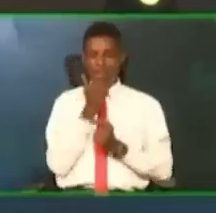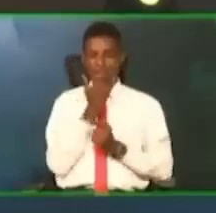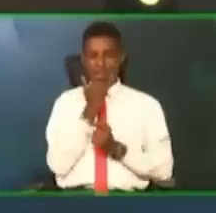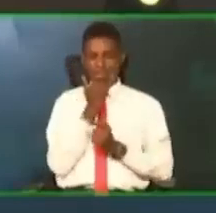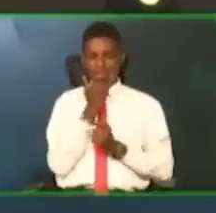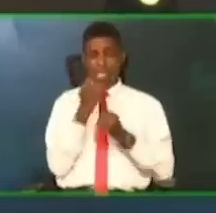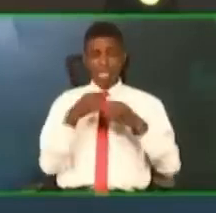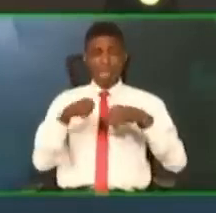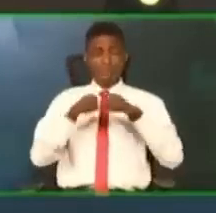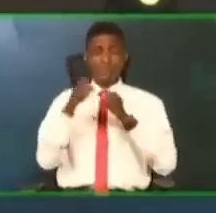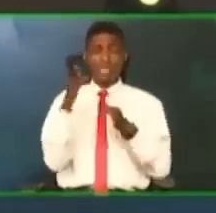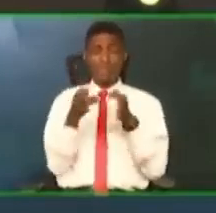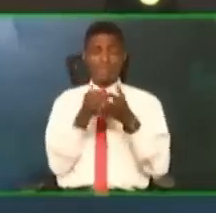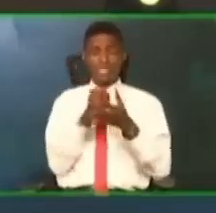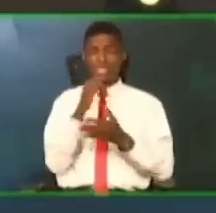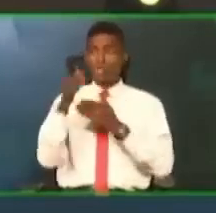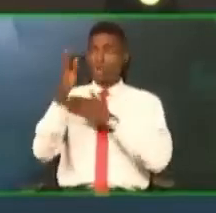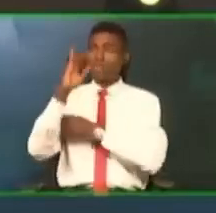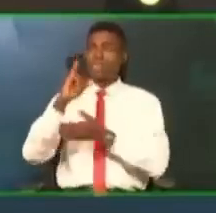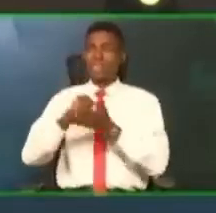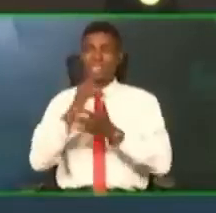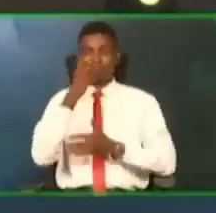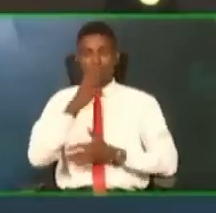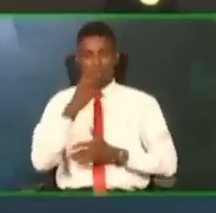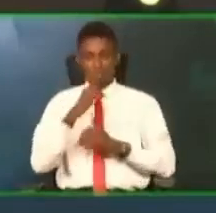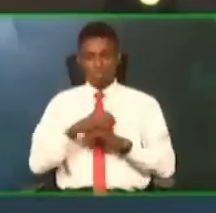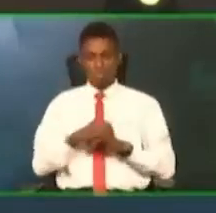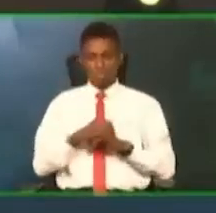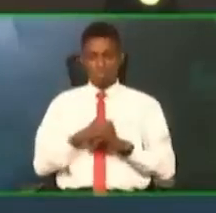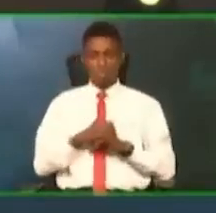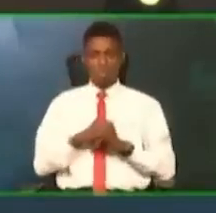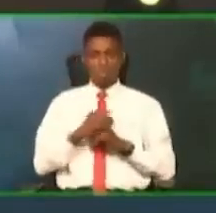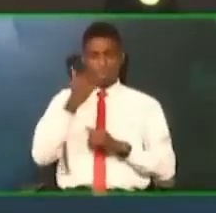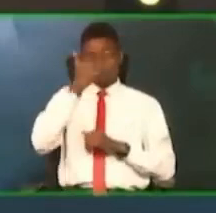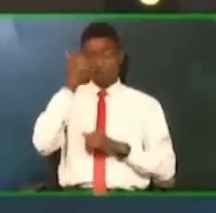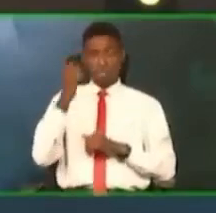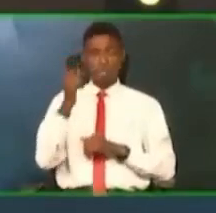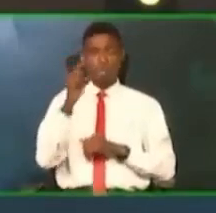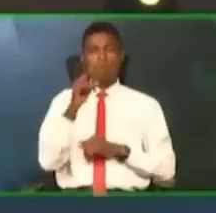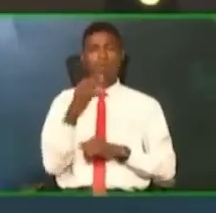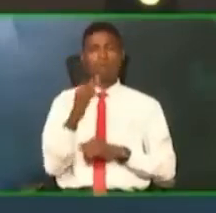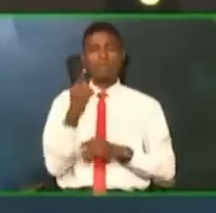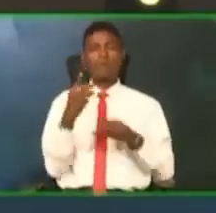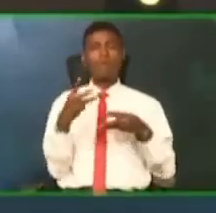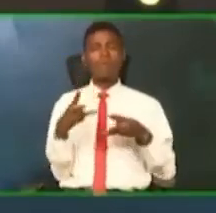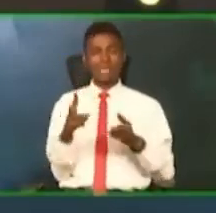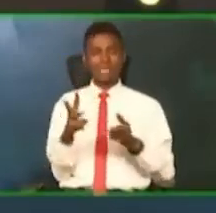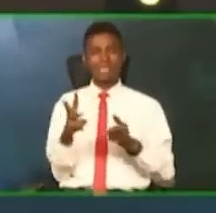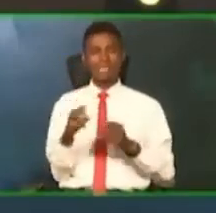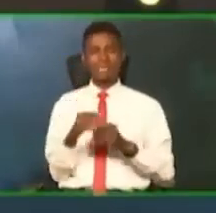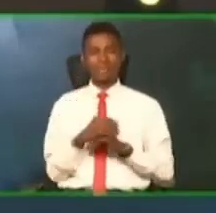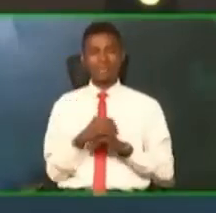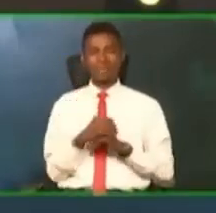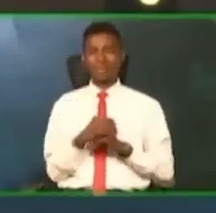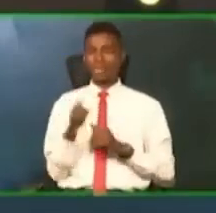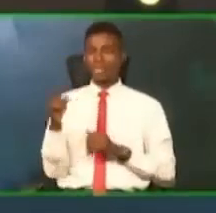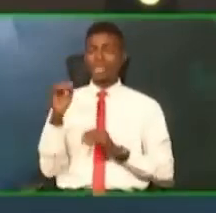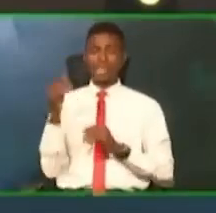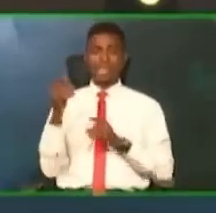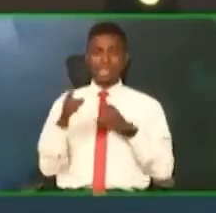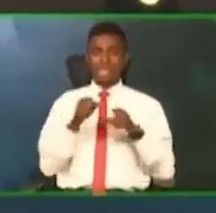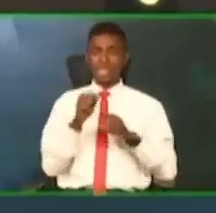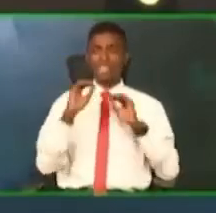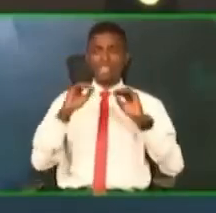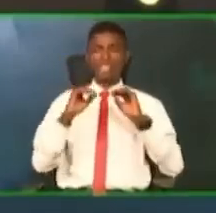even if it was God that spoke. Because one of the ways, I did a teaching one time, knowing